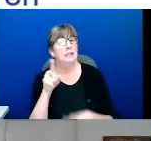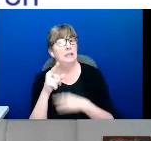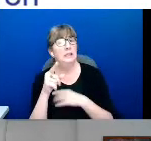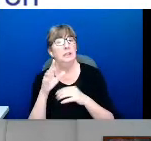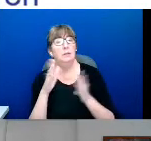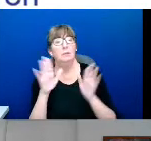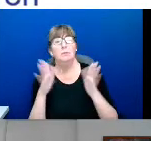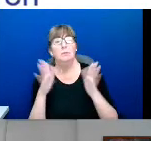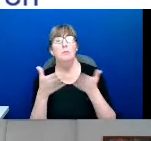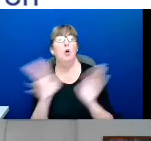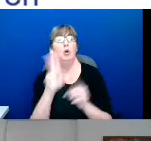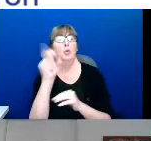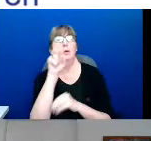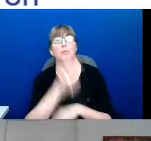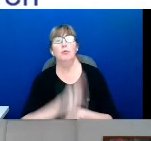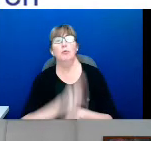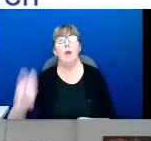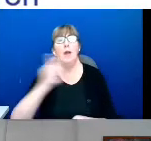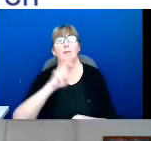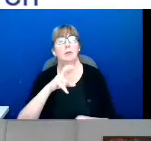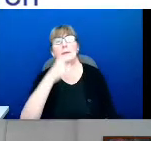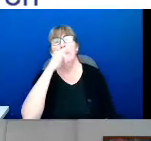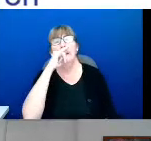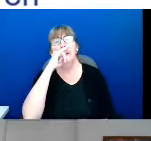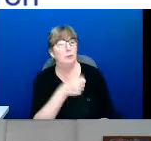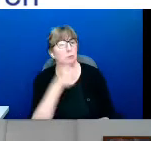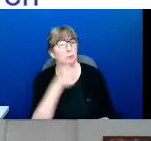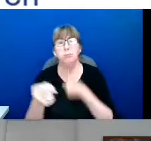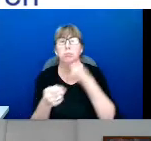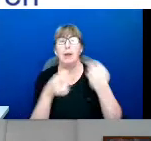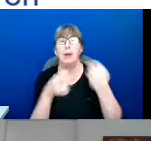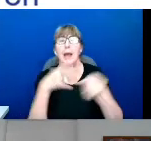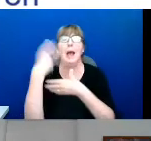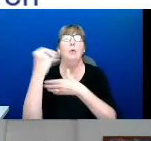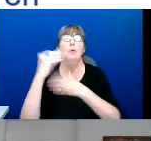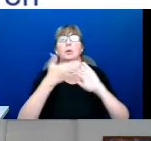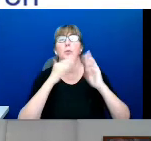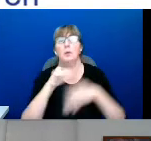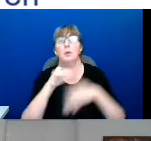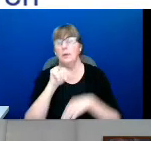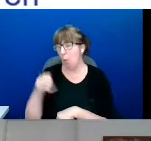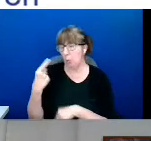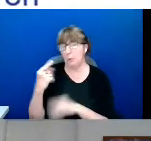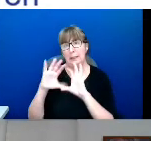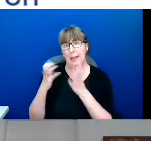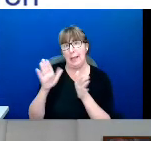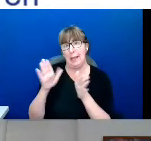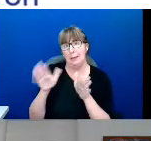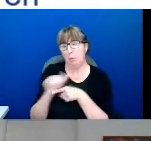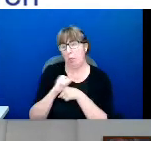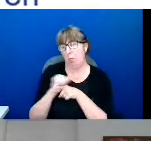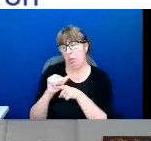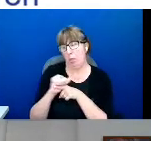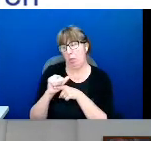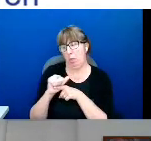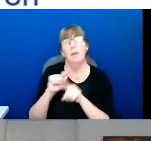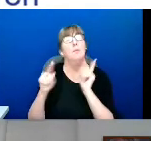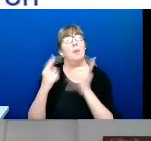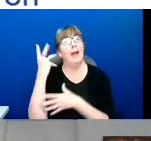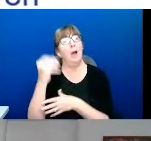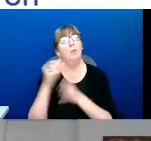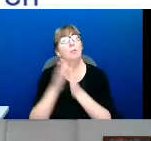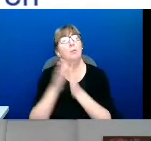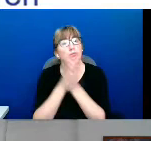praises of getting kids in the community, not sitting back in the classroom just simulating something. So the aforementioned Sandra Barkey, our